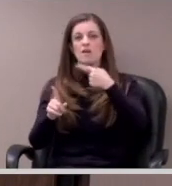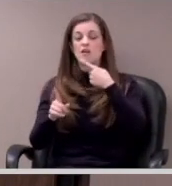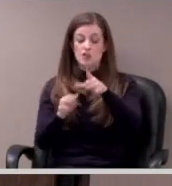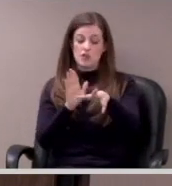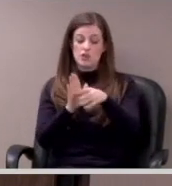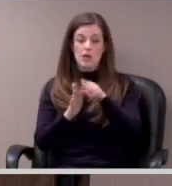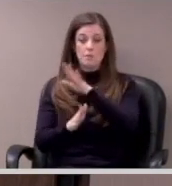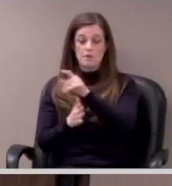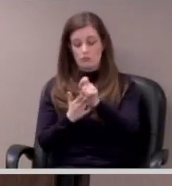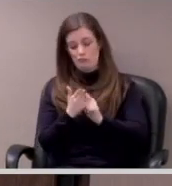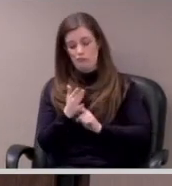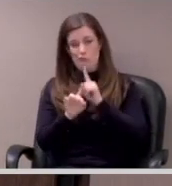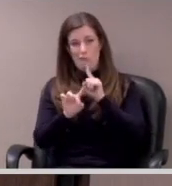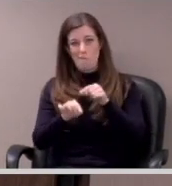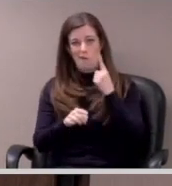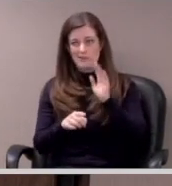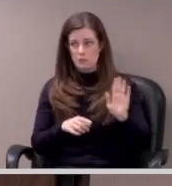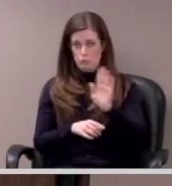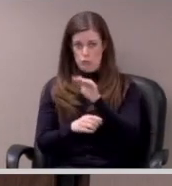response in your folder.